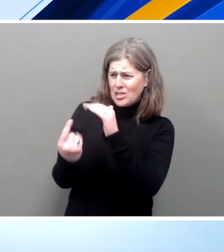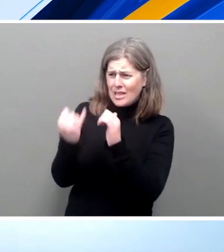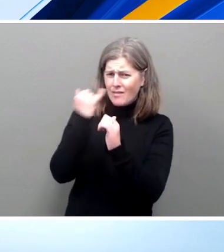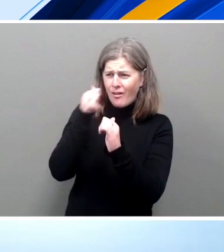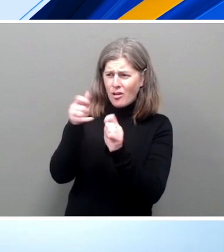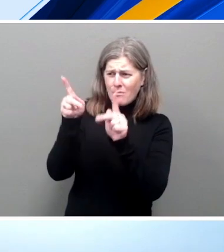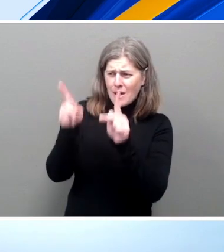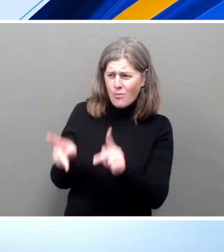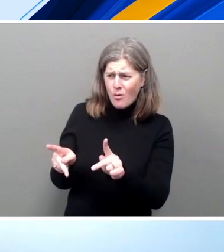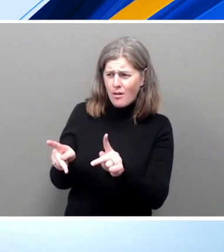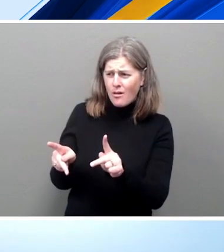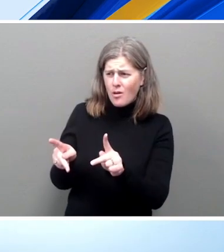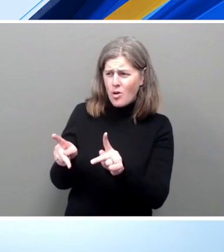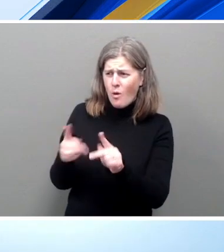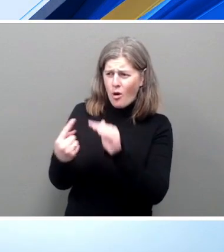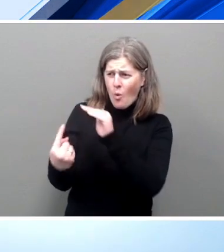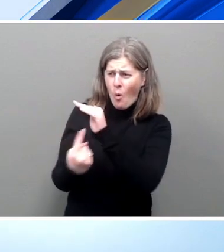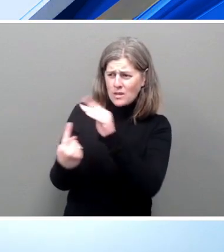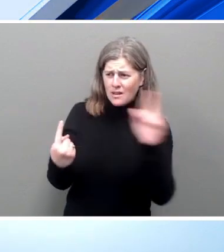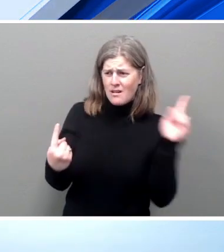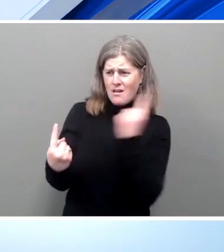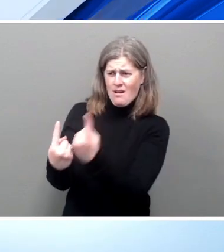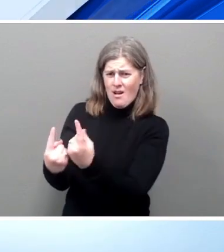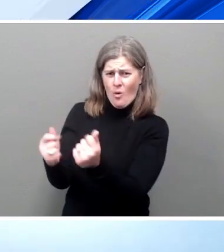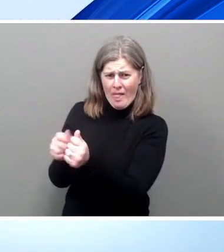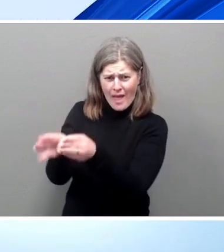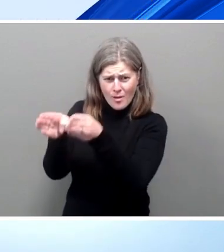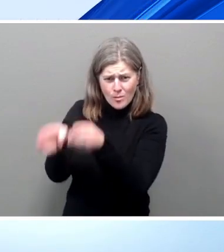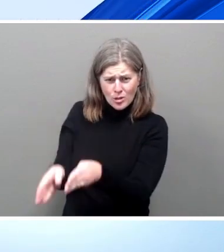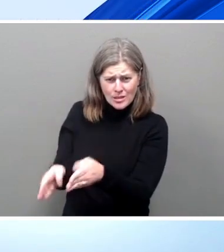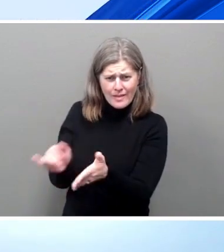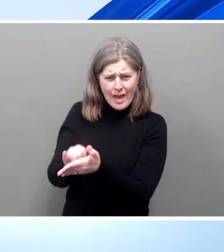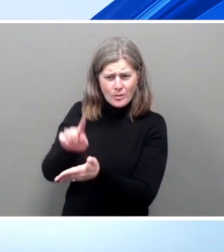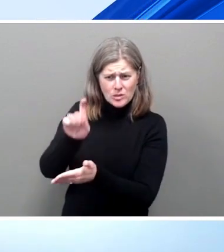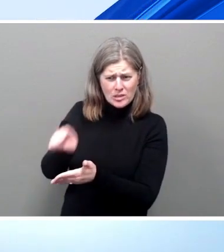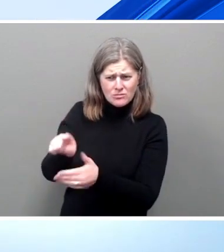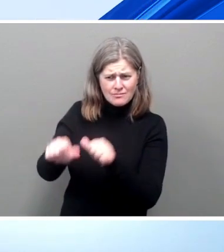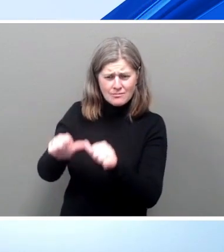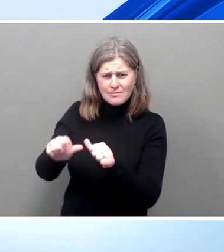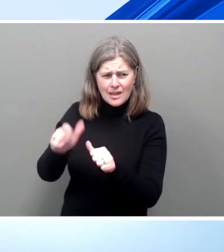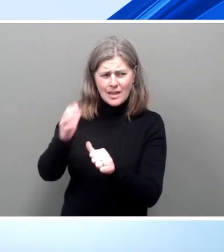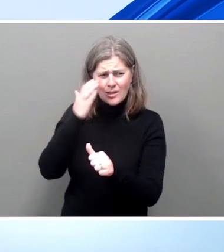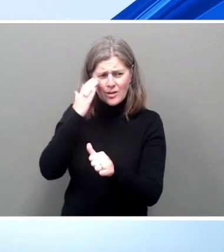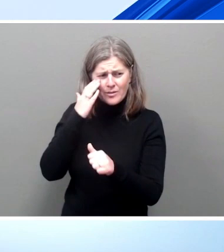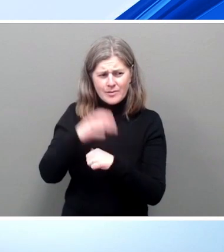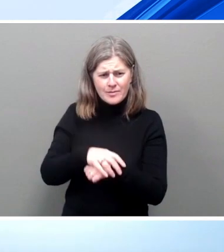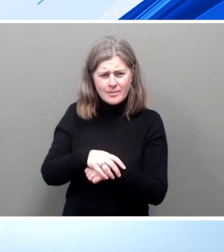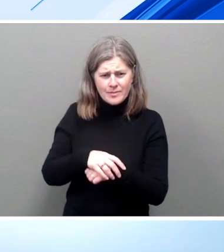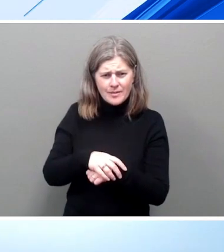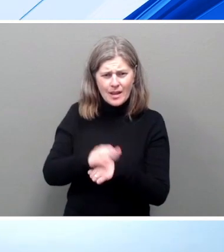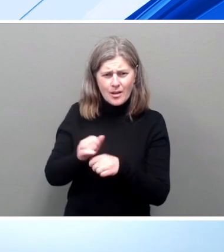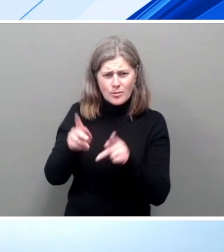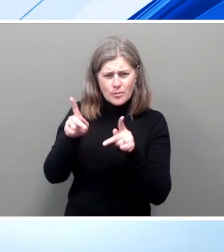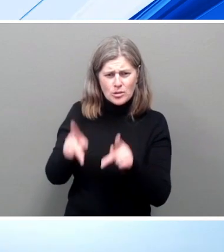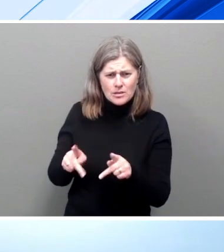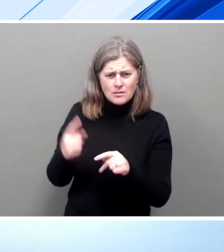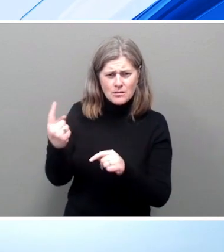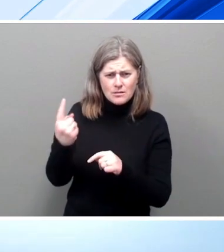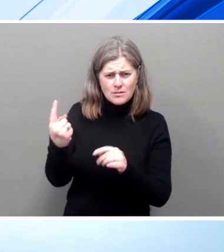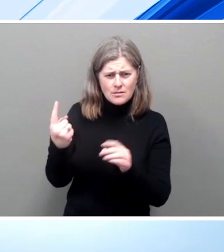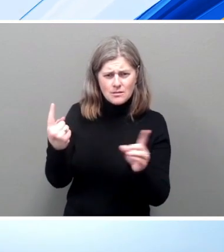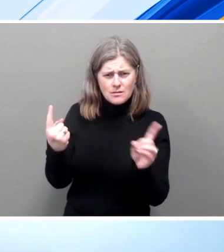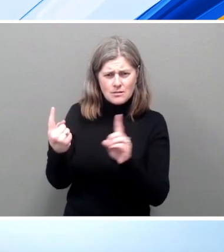people that are quarantined with that particular person? That was the question. And I know that the actual person was isolated, but I don't